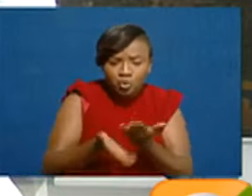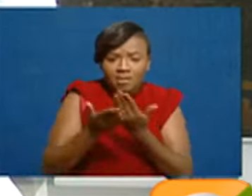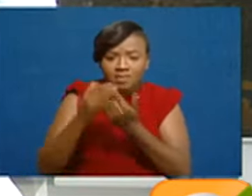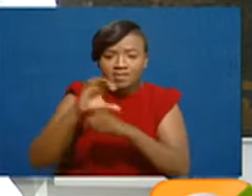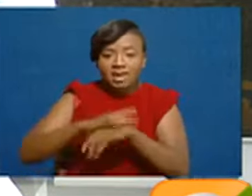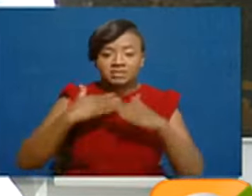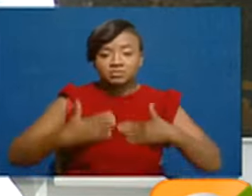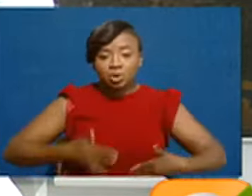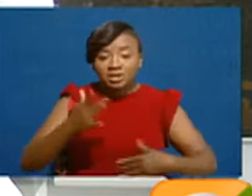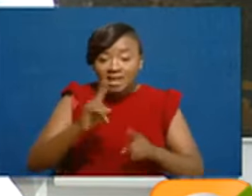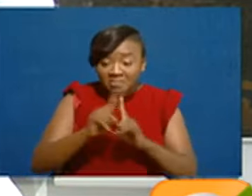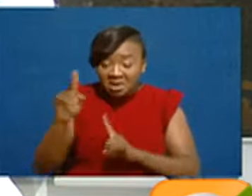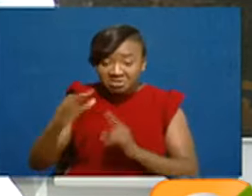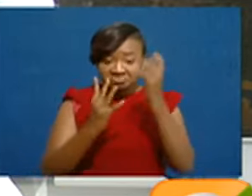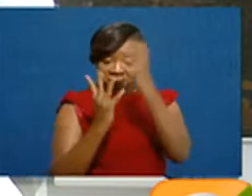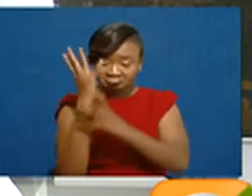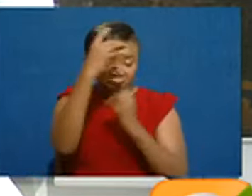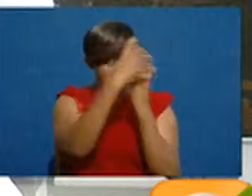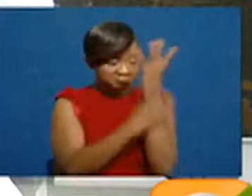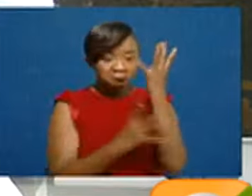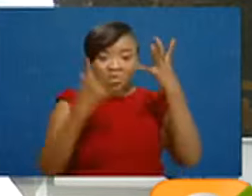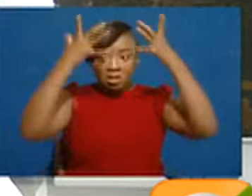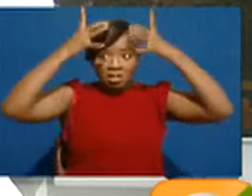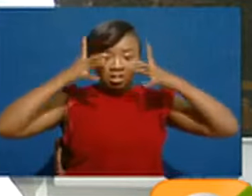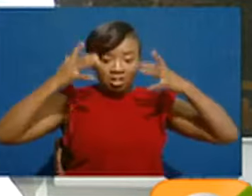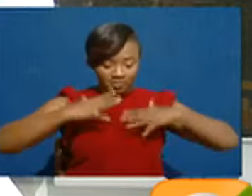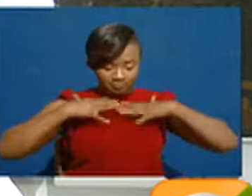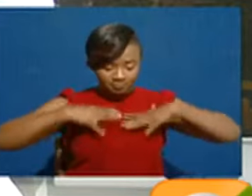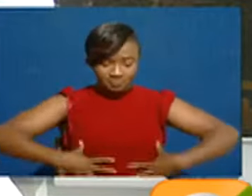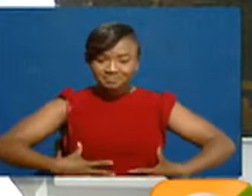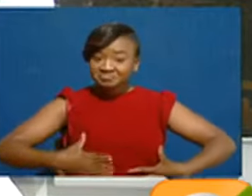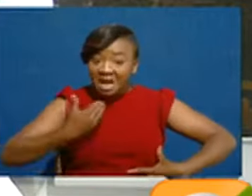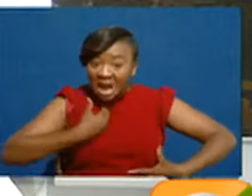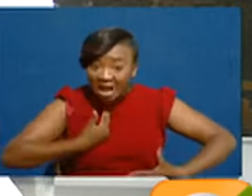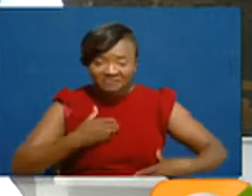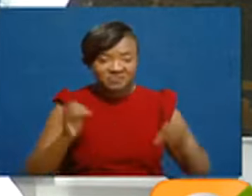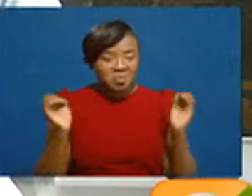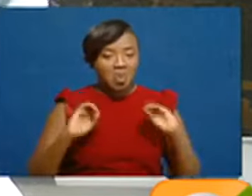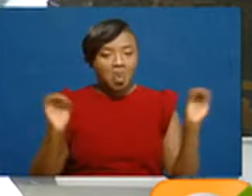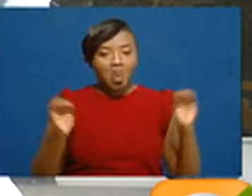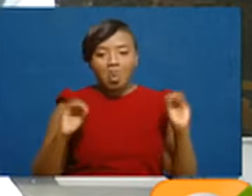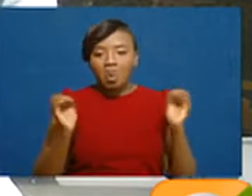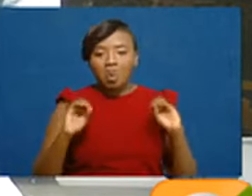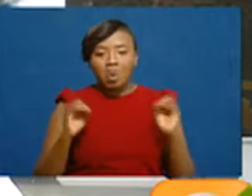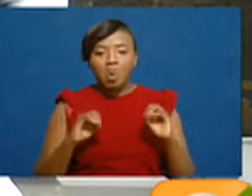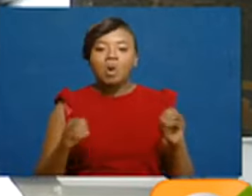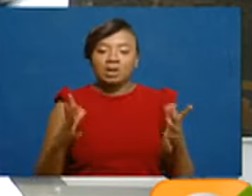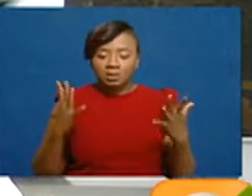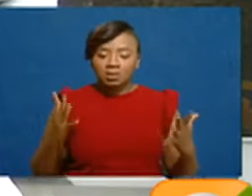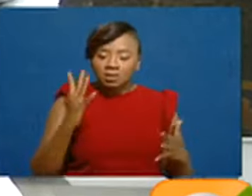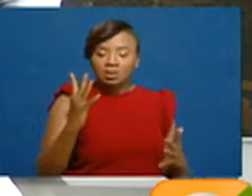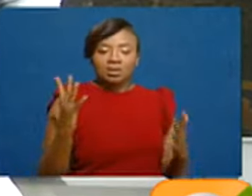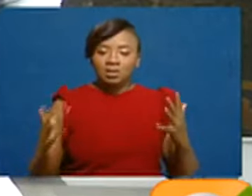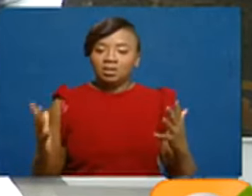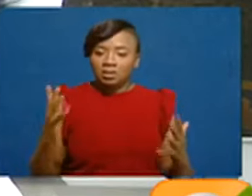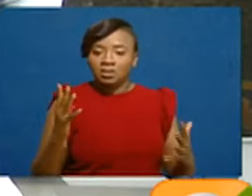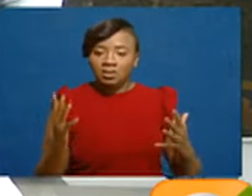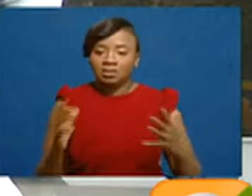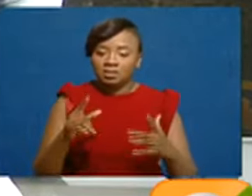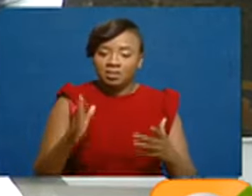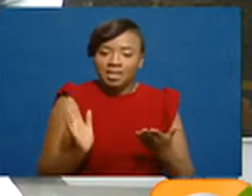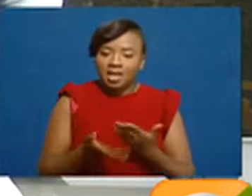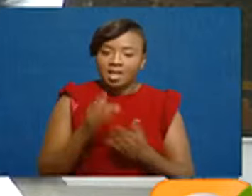and equipment. Charles Wambua, a local diver involved in retrieving bodies at the quarry, is the man who managed to